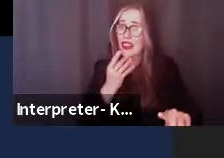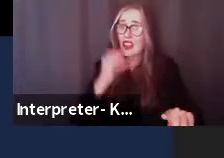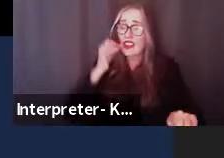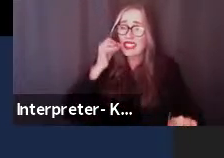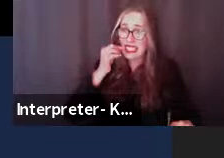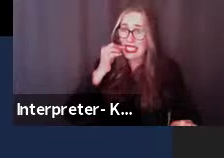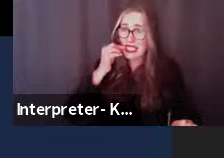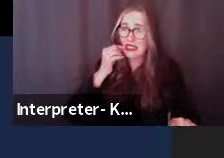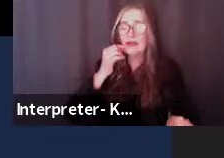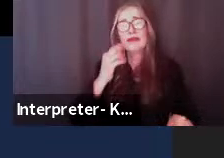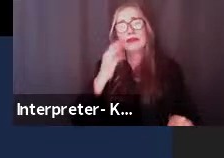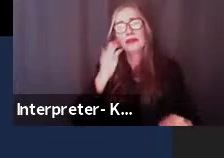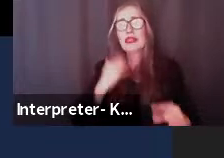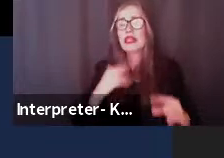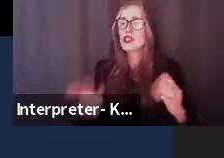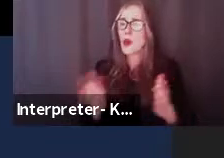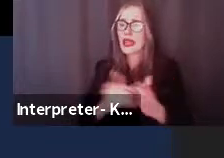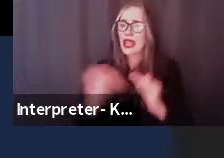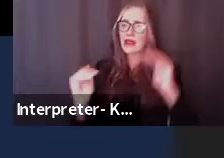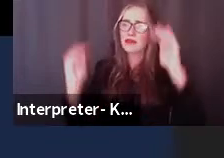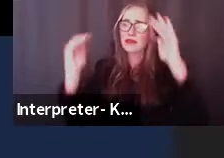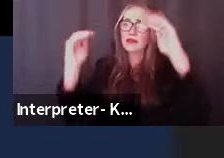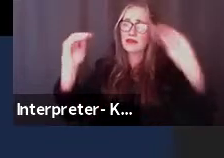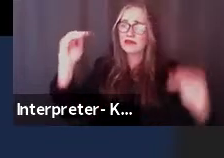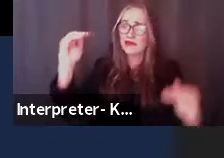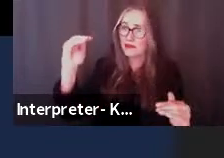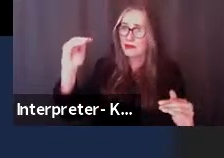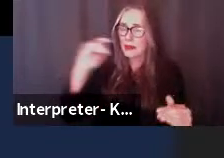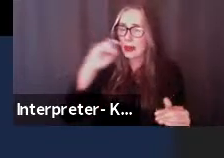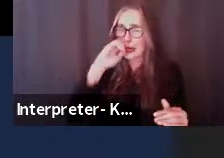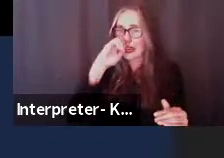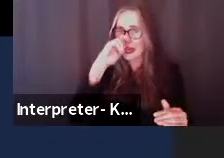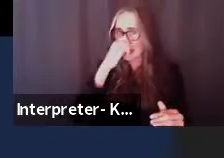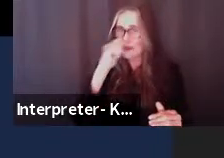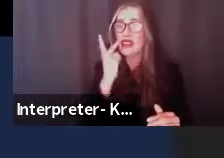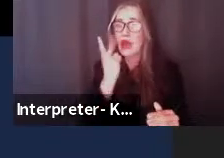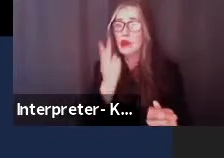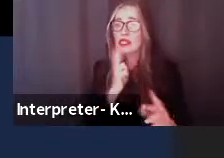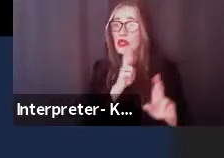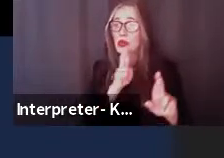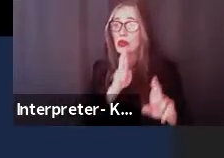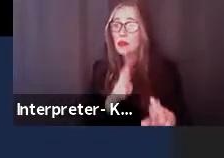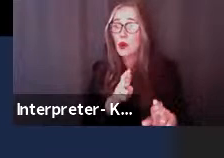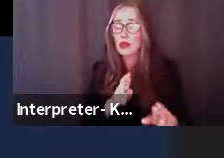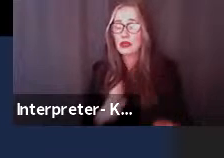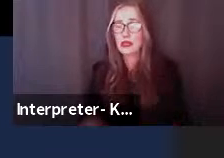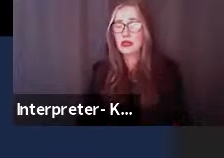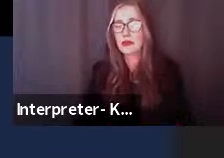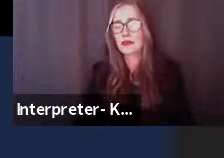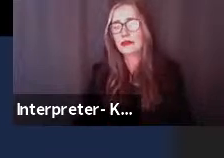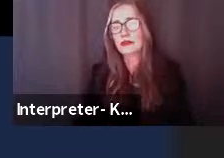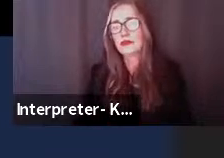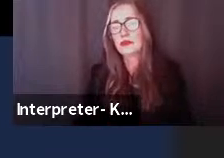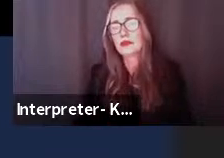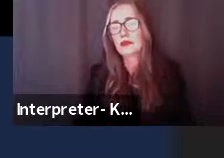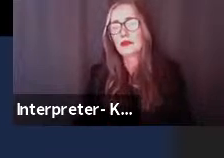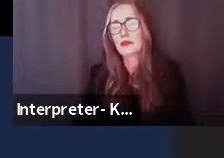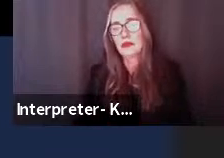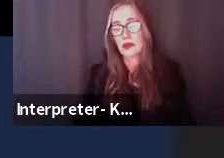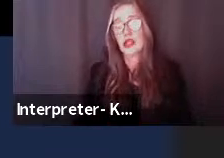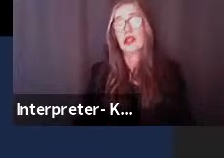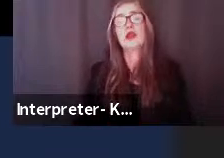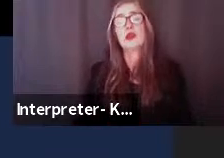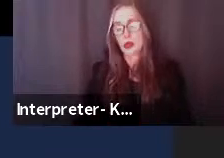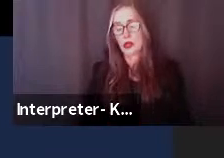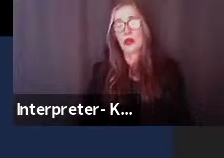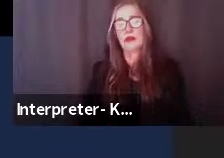example too is that we see um reports that come out especially there's been an upswell of reporting about how